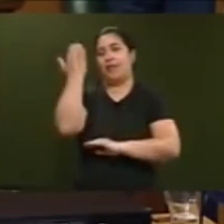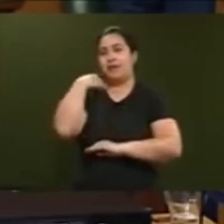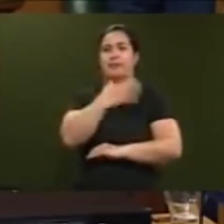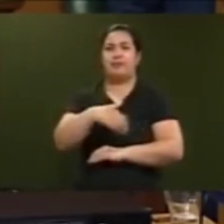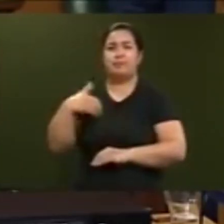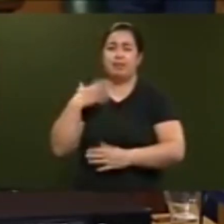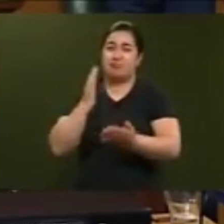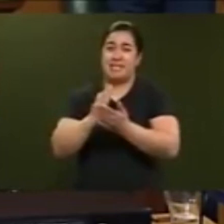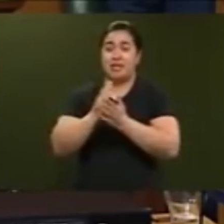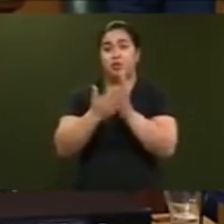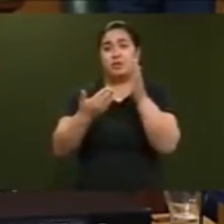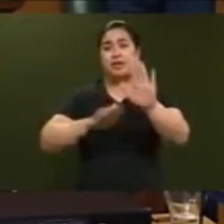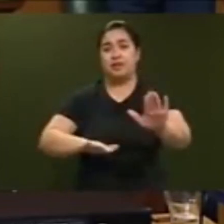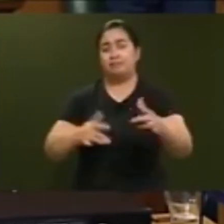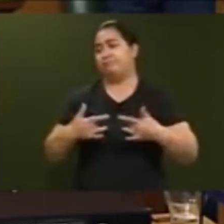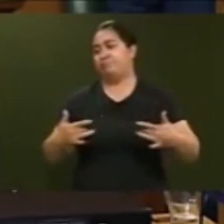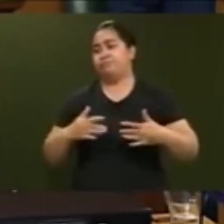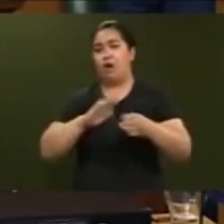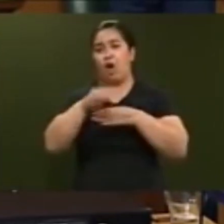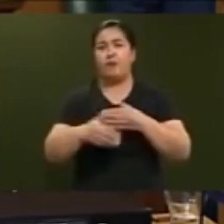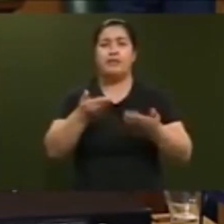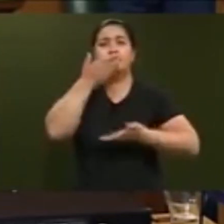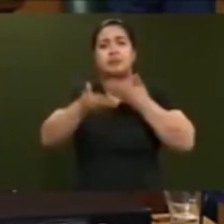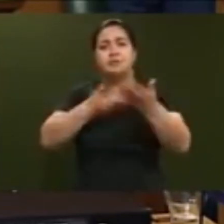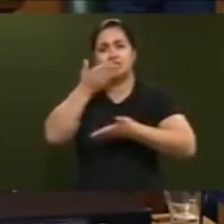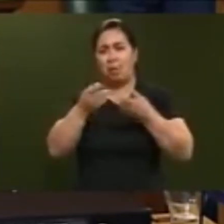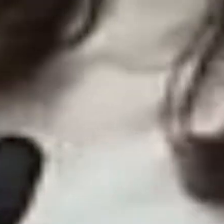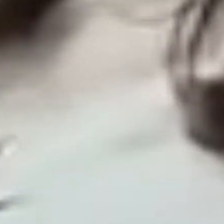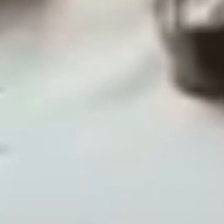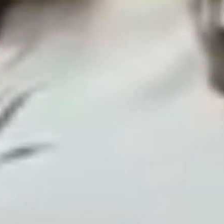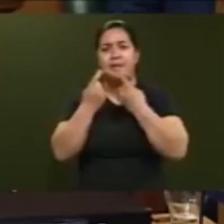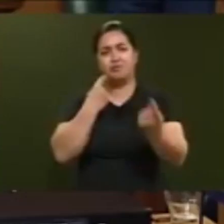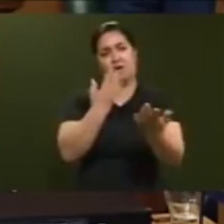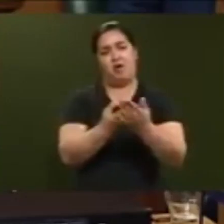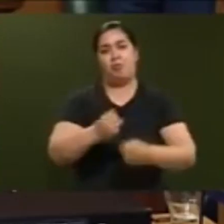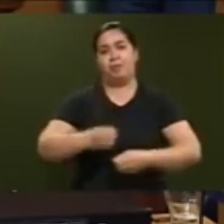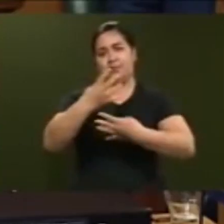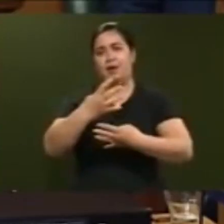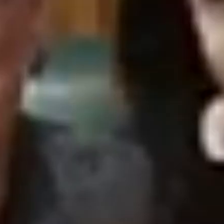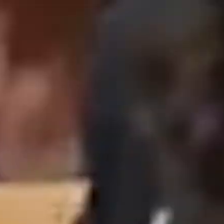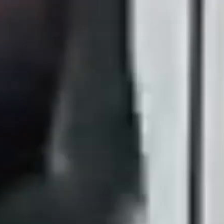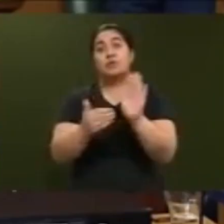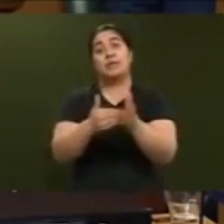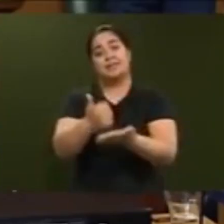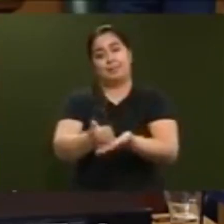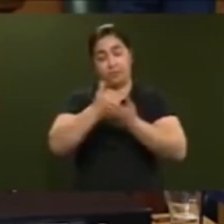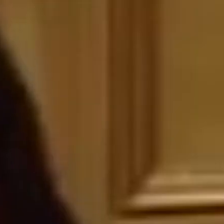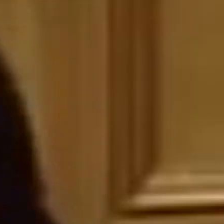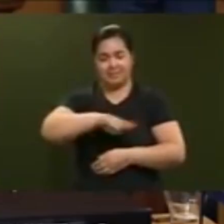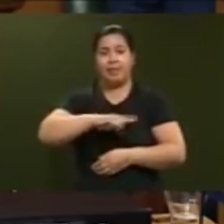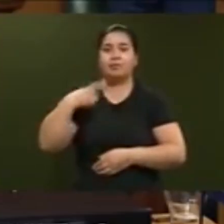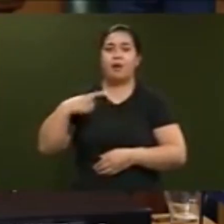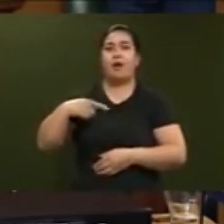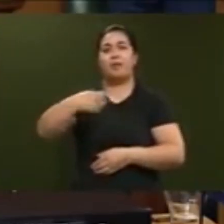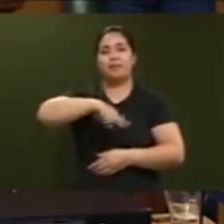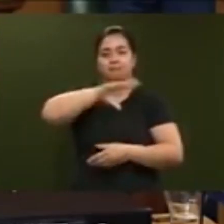particularly care about descriptors and what was on a website. We have the support of New Zealand, that's why we're here and